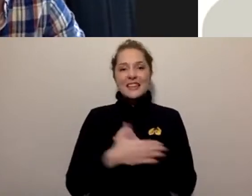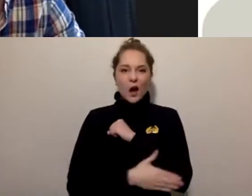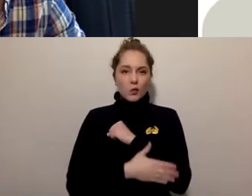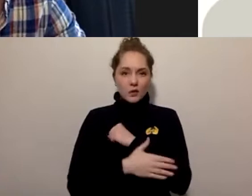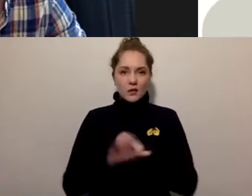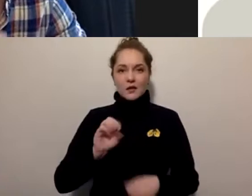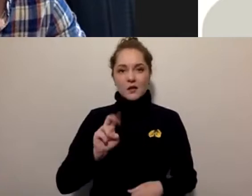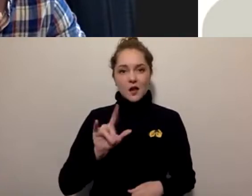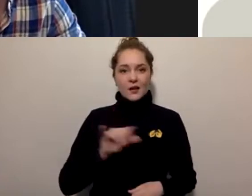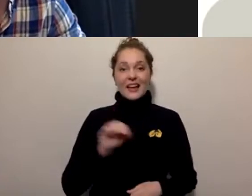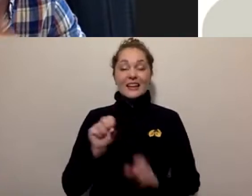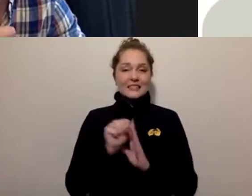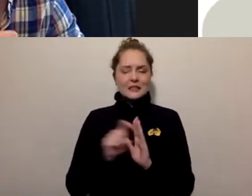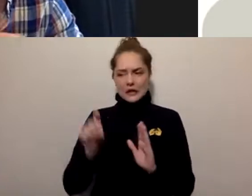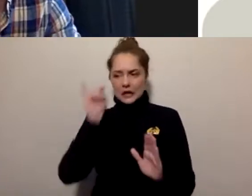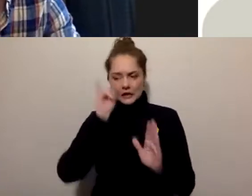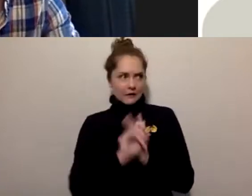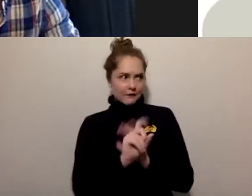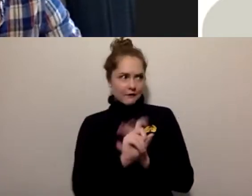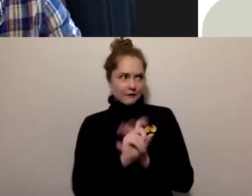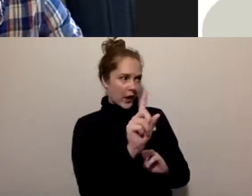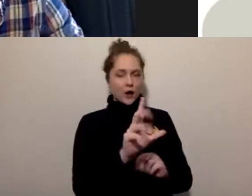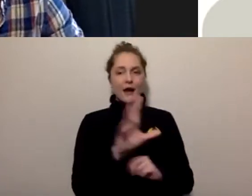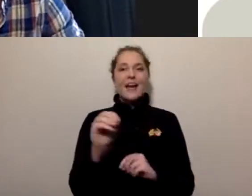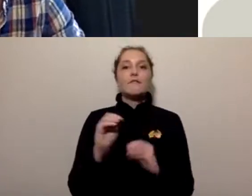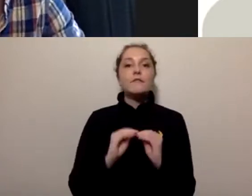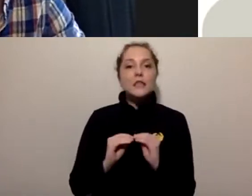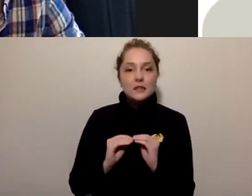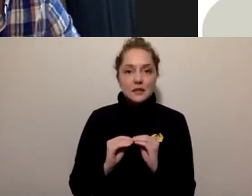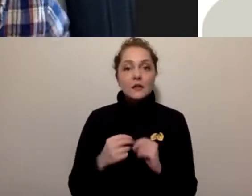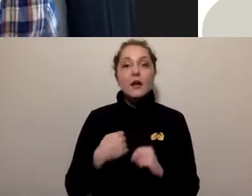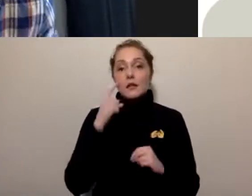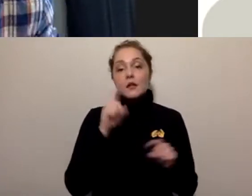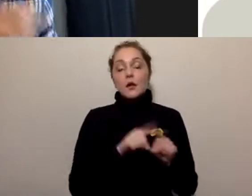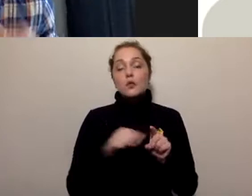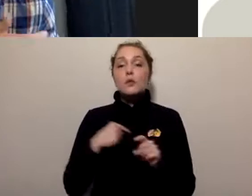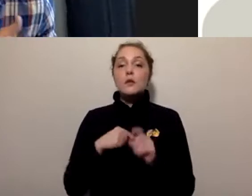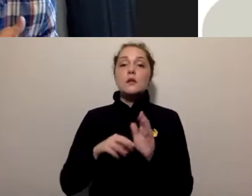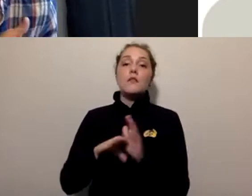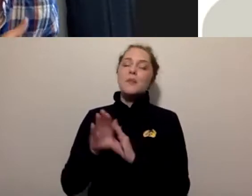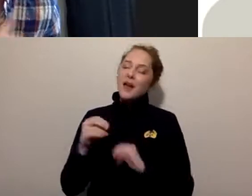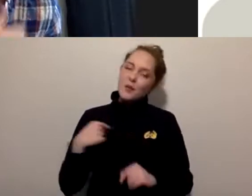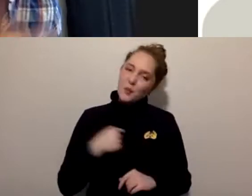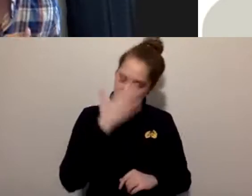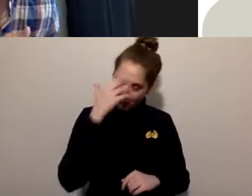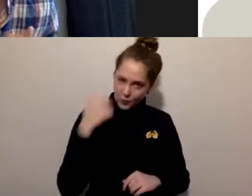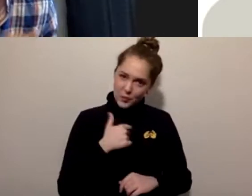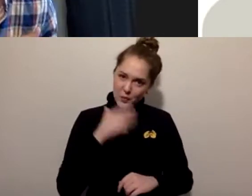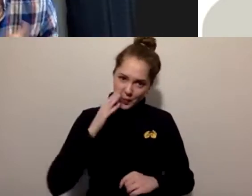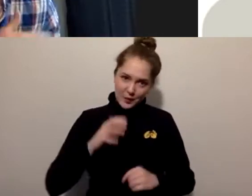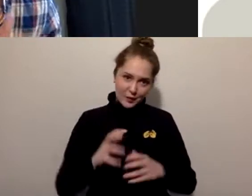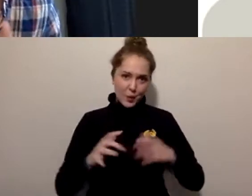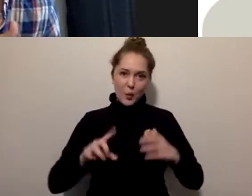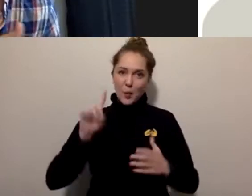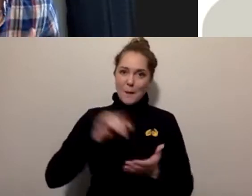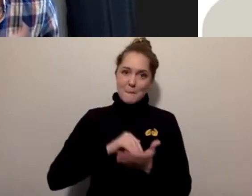identify those and fix them. I also think that as we develop and we know we're going to grow another 1 million people in